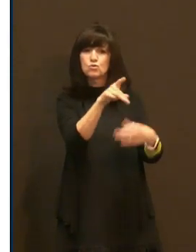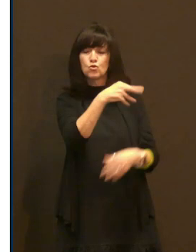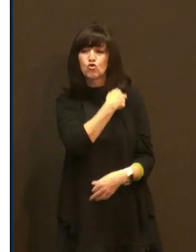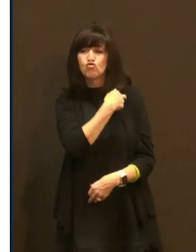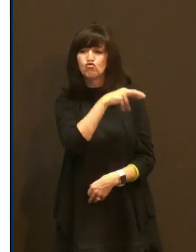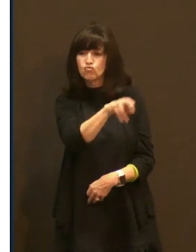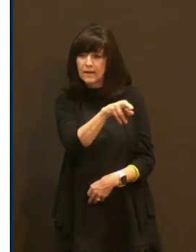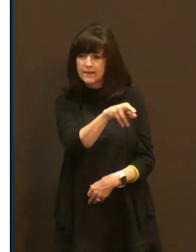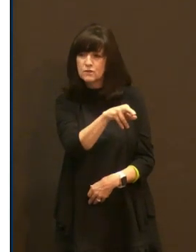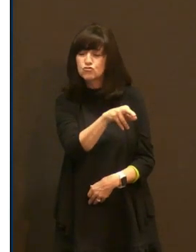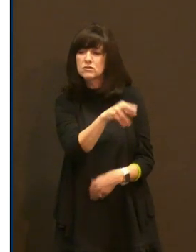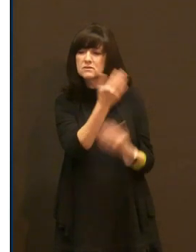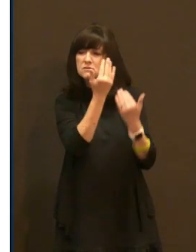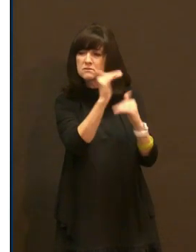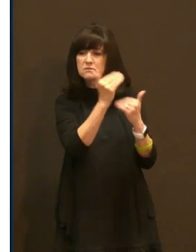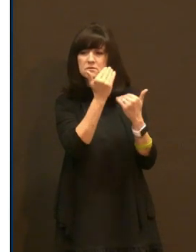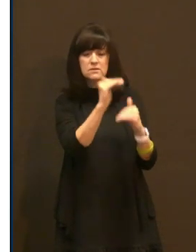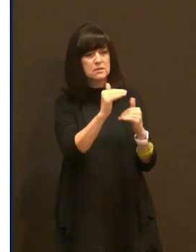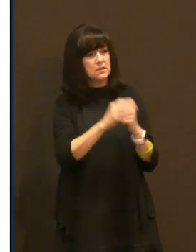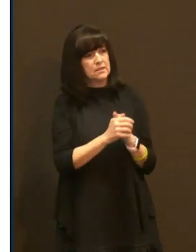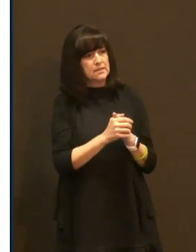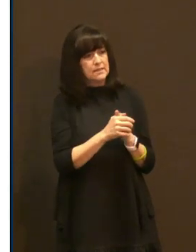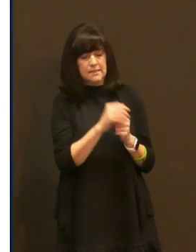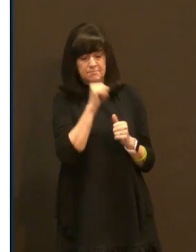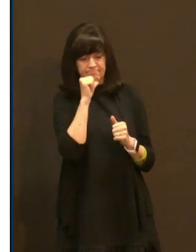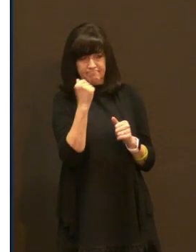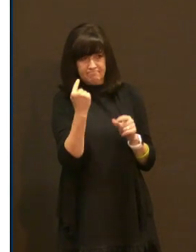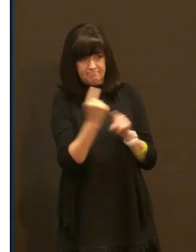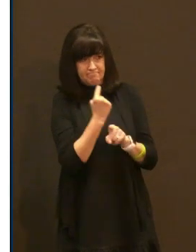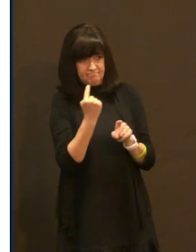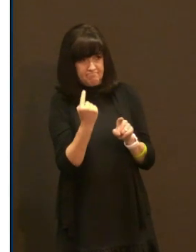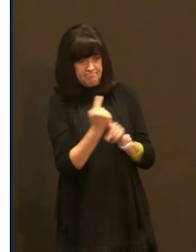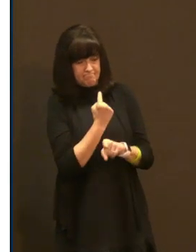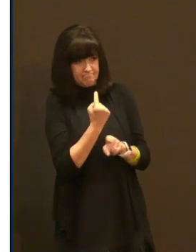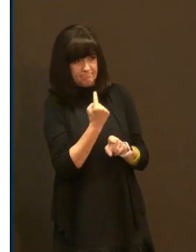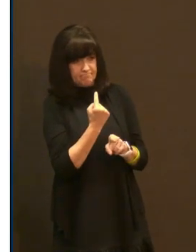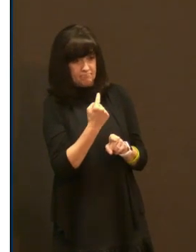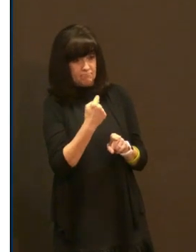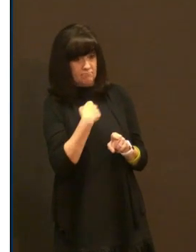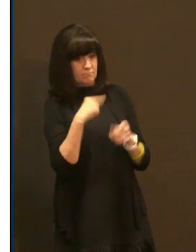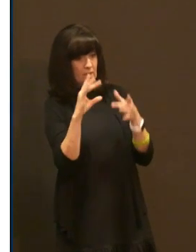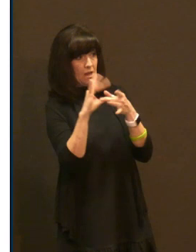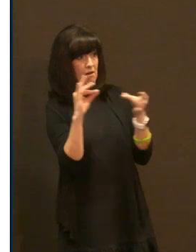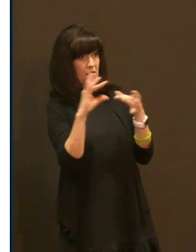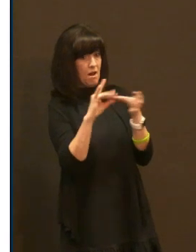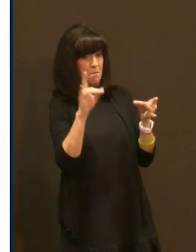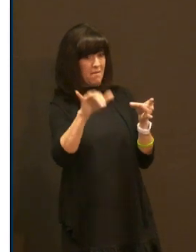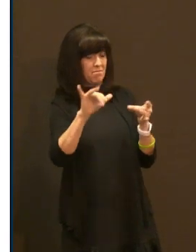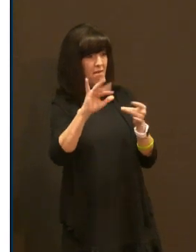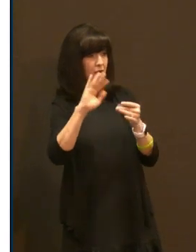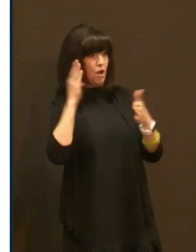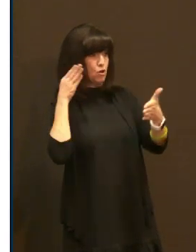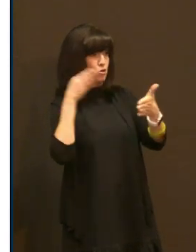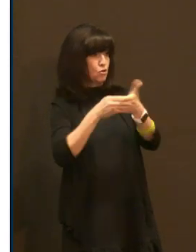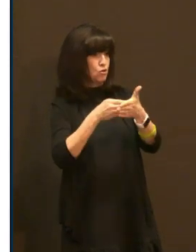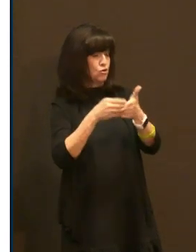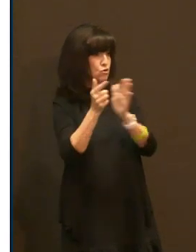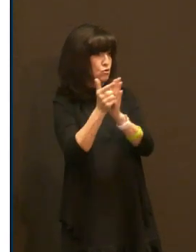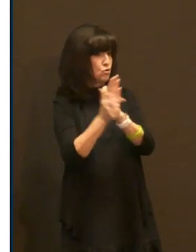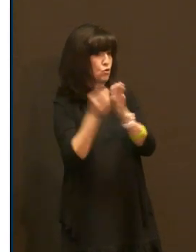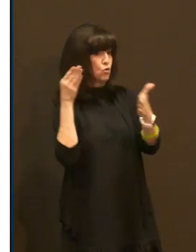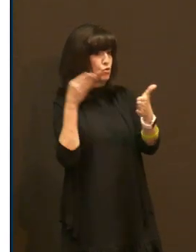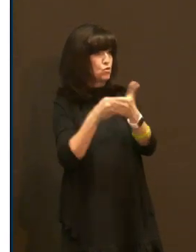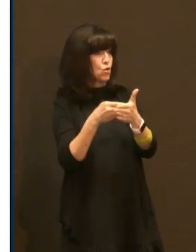Well, it's probably not appropriate for me to comment on a litigation or a lawsuit that is